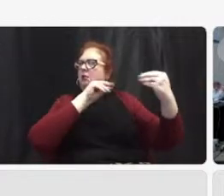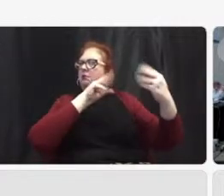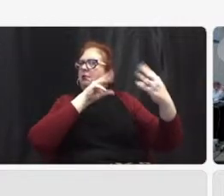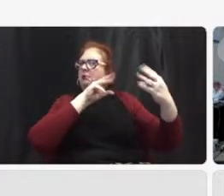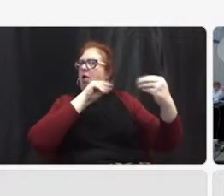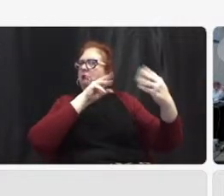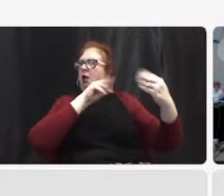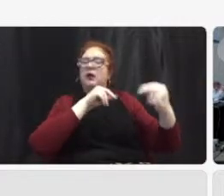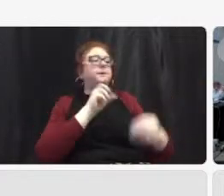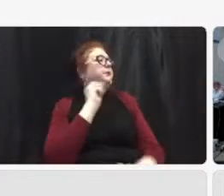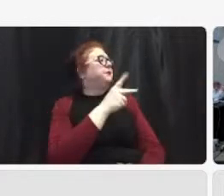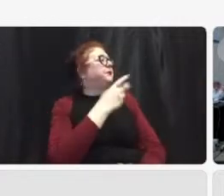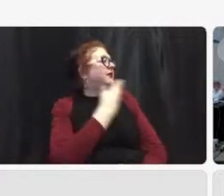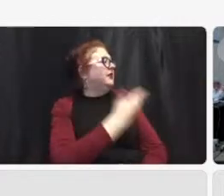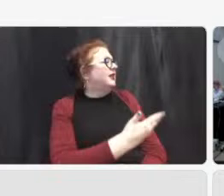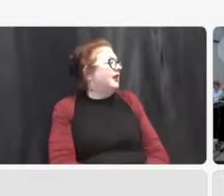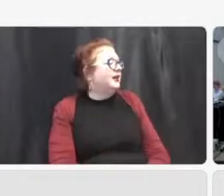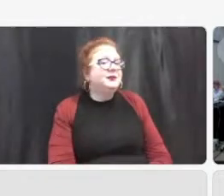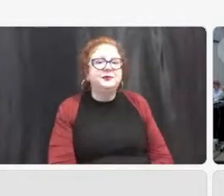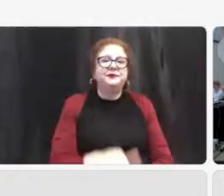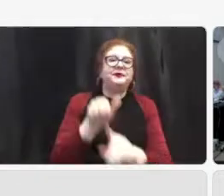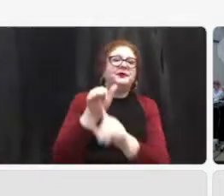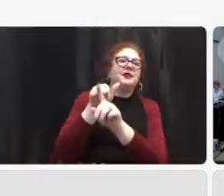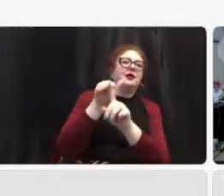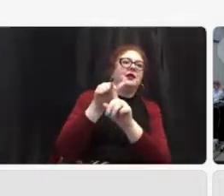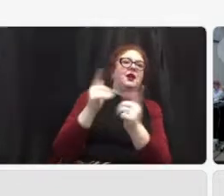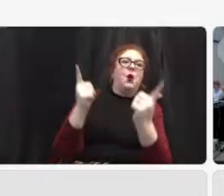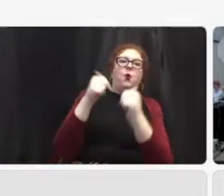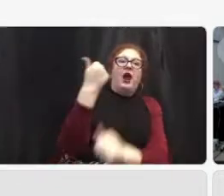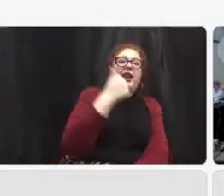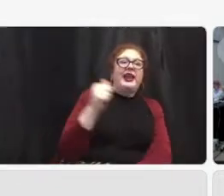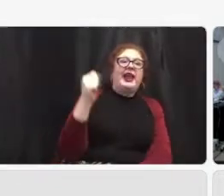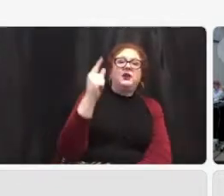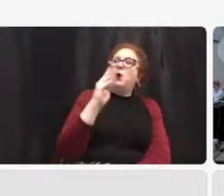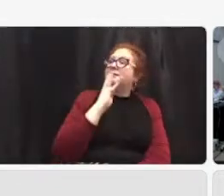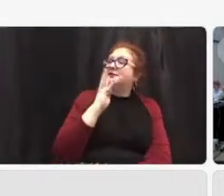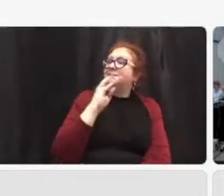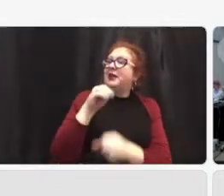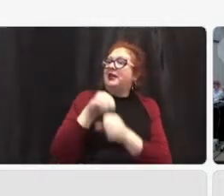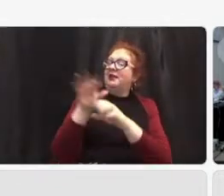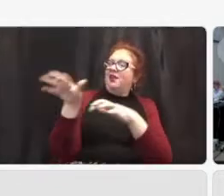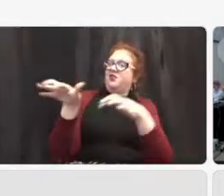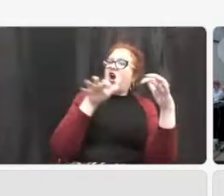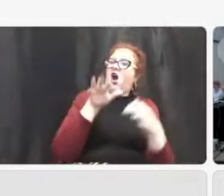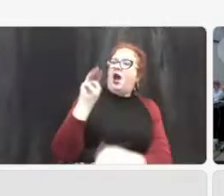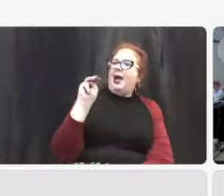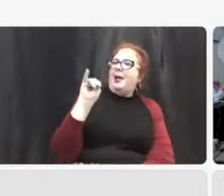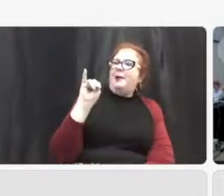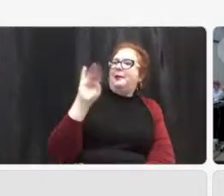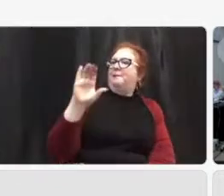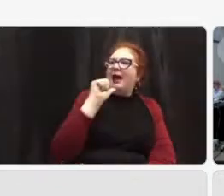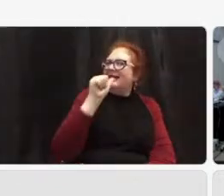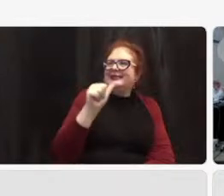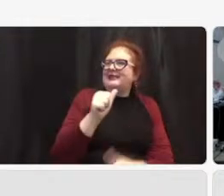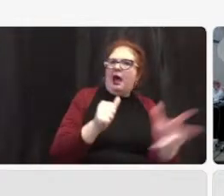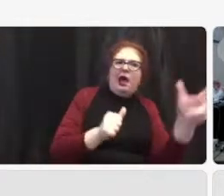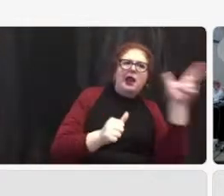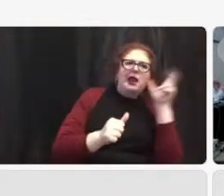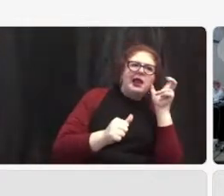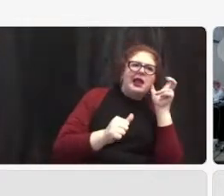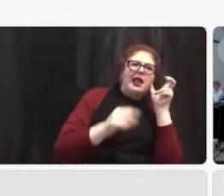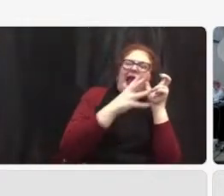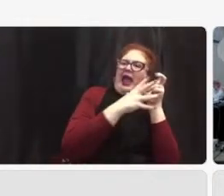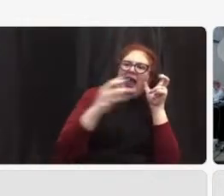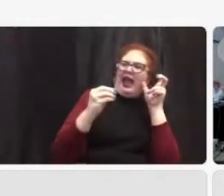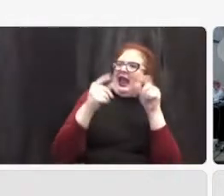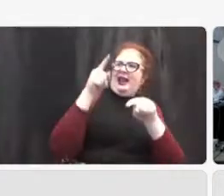Thank you. If I may remind the commission, whenever anybody's speaking out there in the audience, the mics are not picking them up and it cannot be